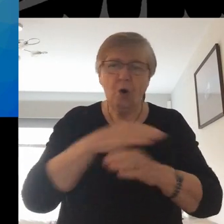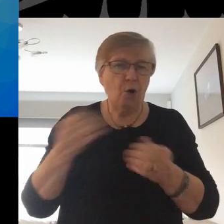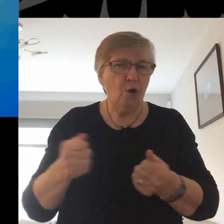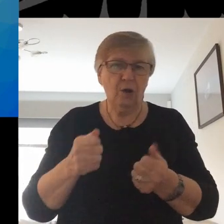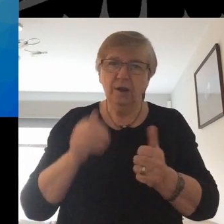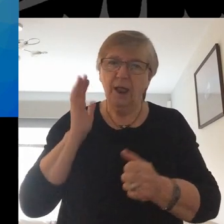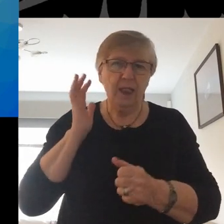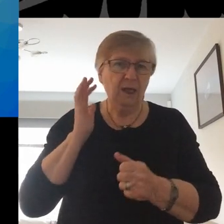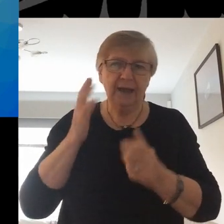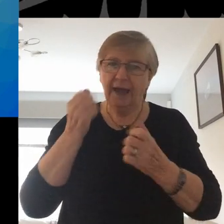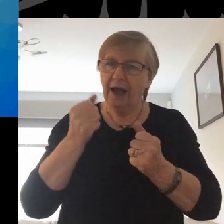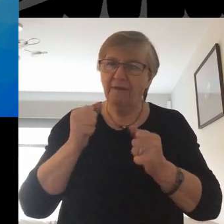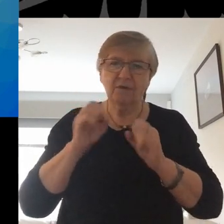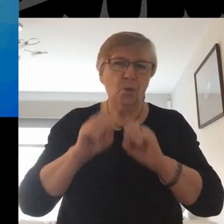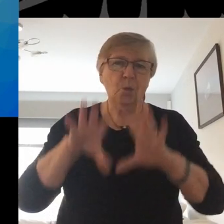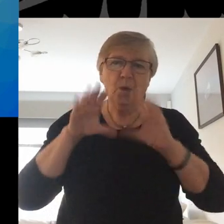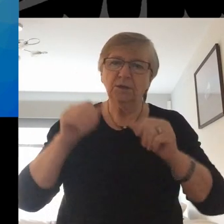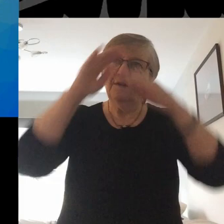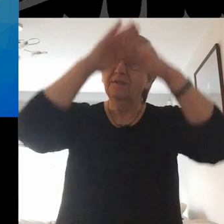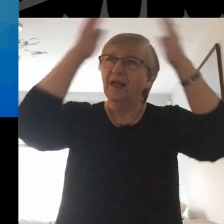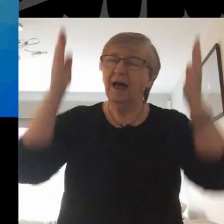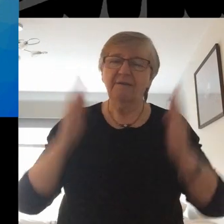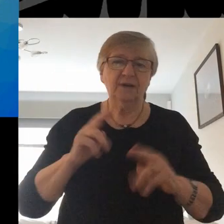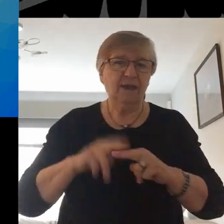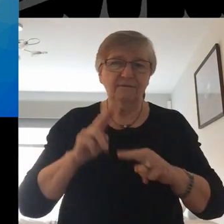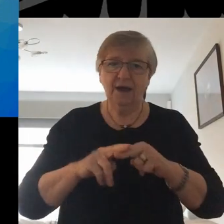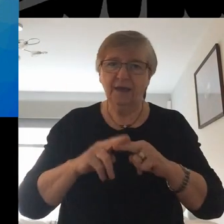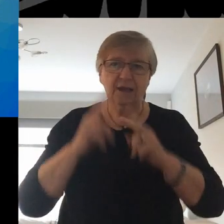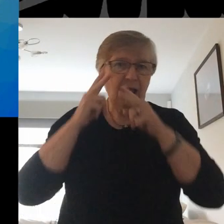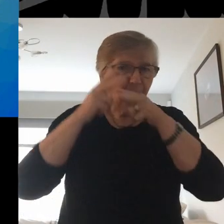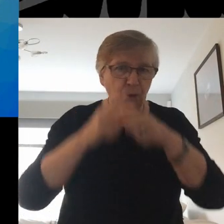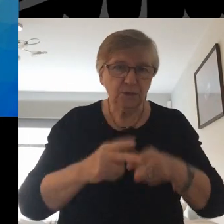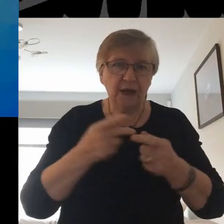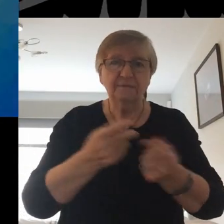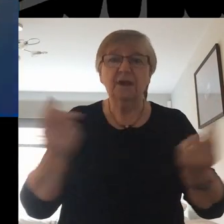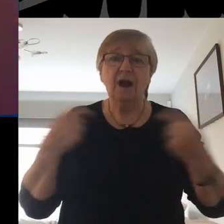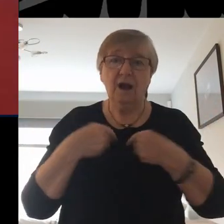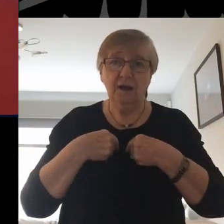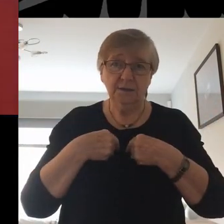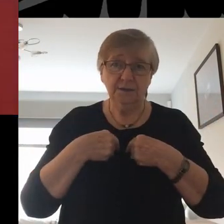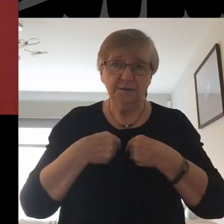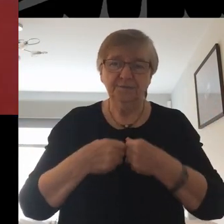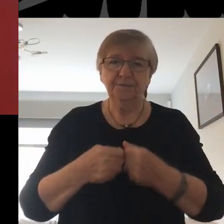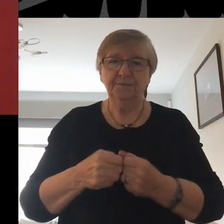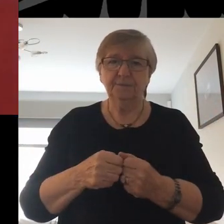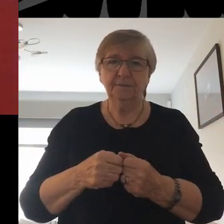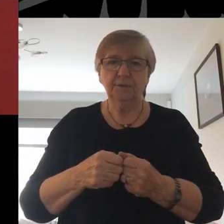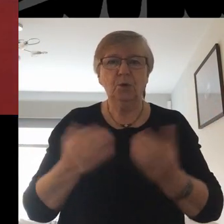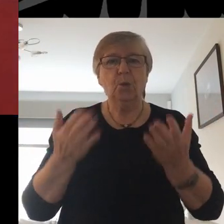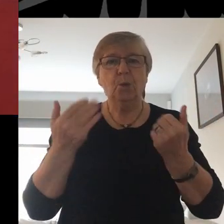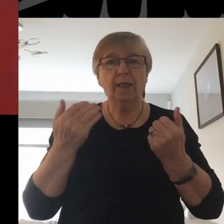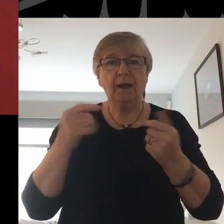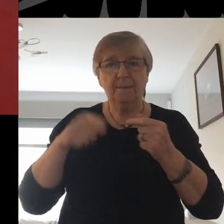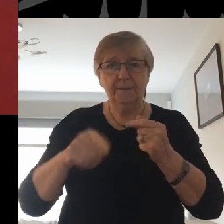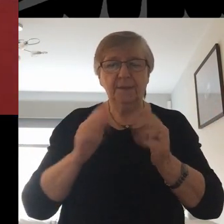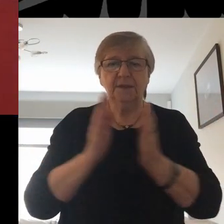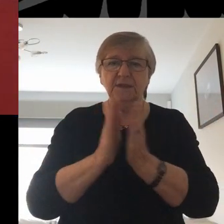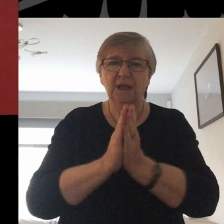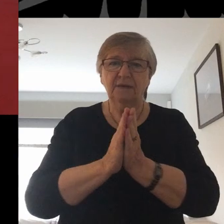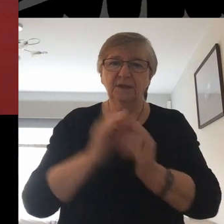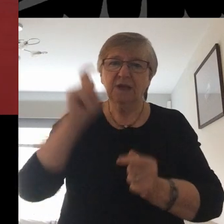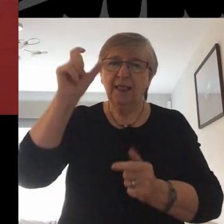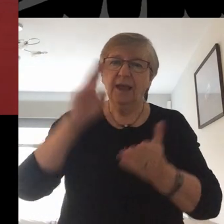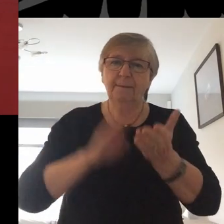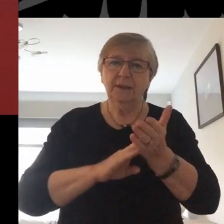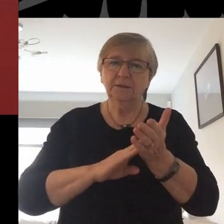such a wonderful Heavenly Father who takes care of us all, even in epidemic. Hello, welcome. This is the service for Claremont